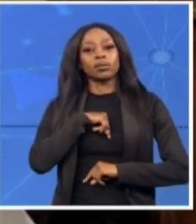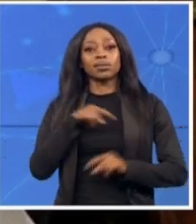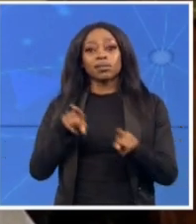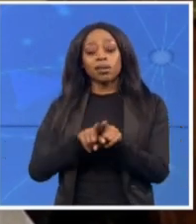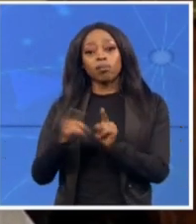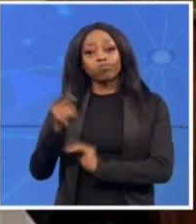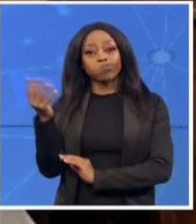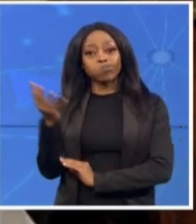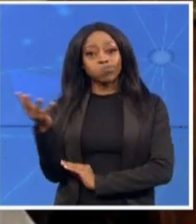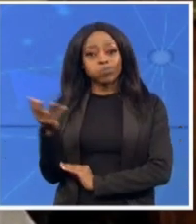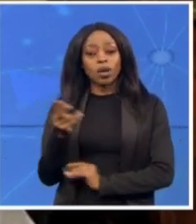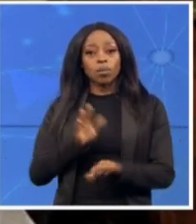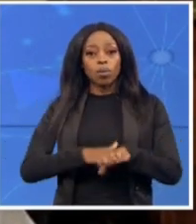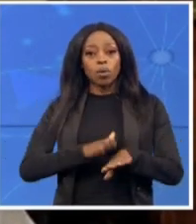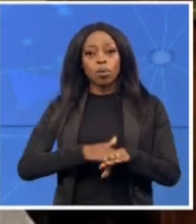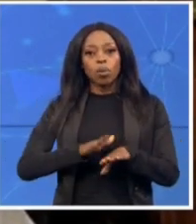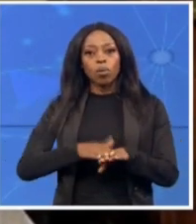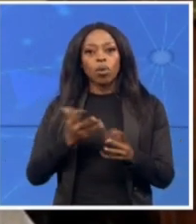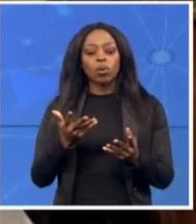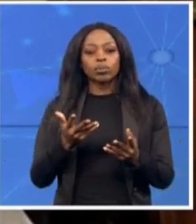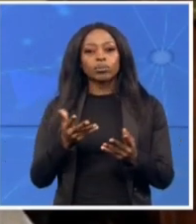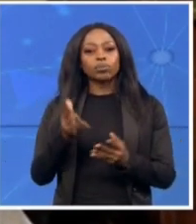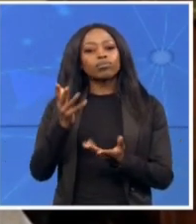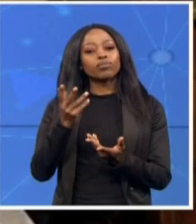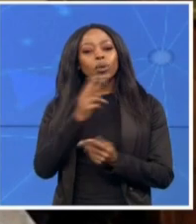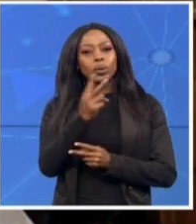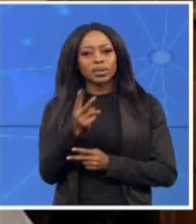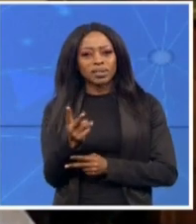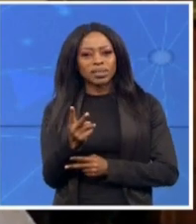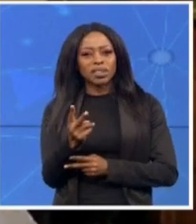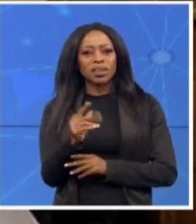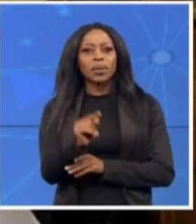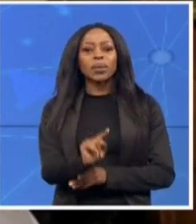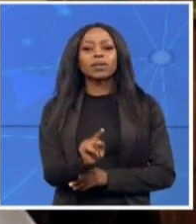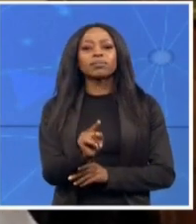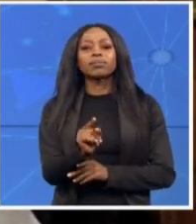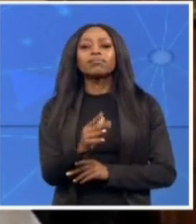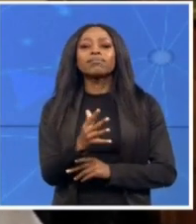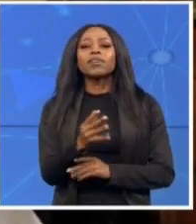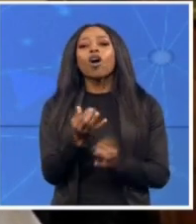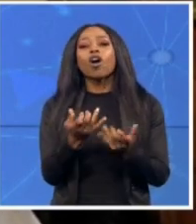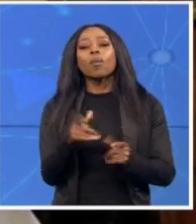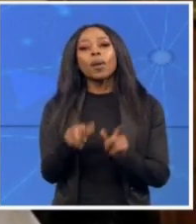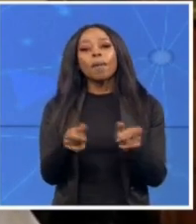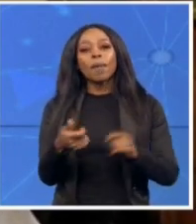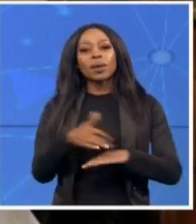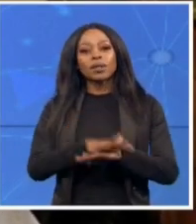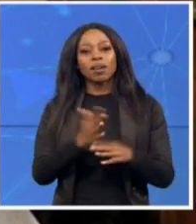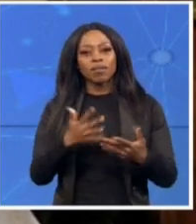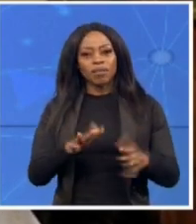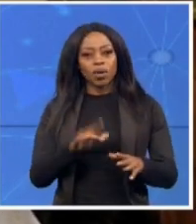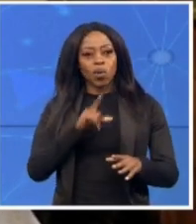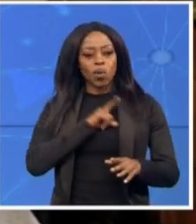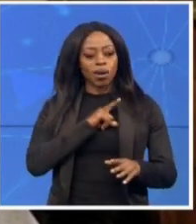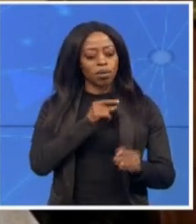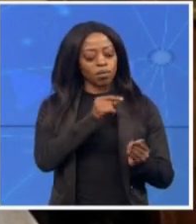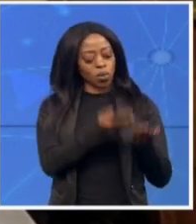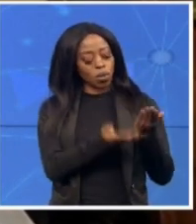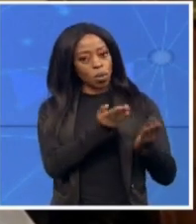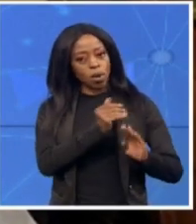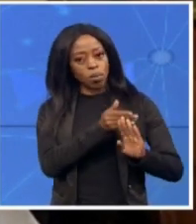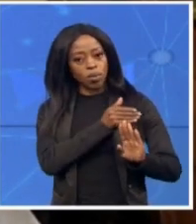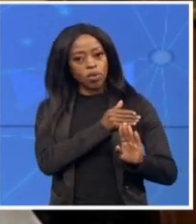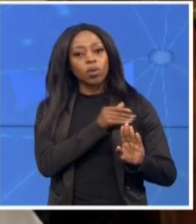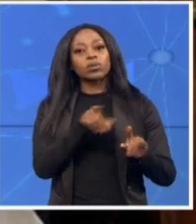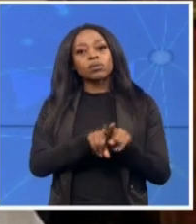that specifically the death rate, if you look at previous waves, and you'll see Dr. Cloete will talk about it, that the death rate